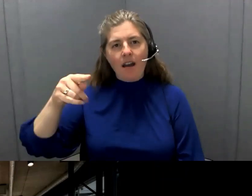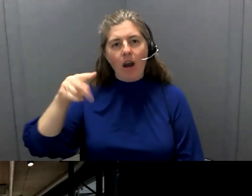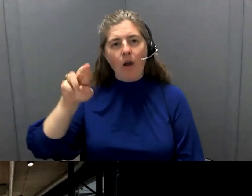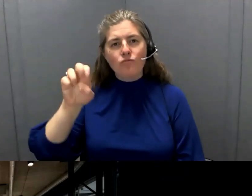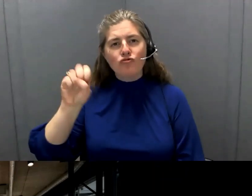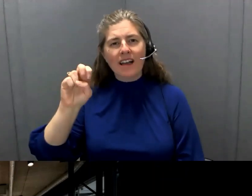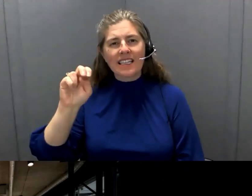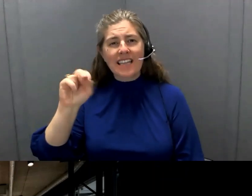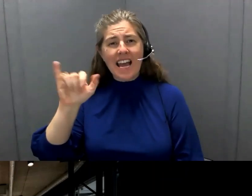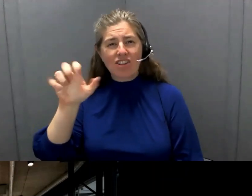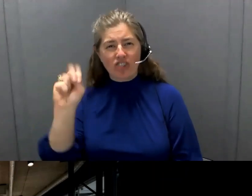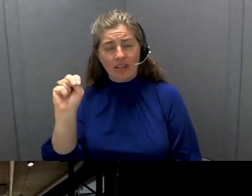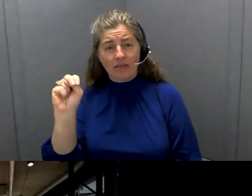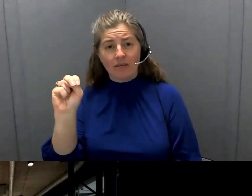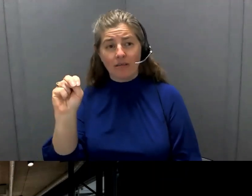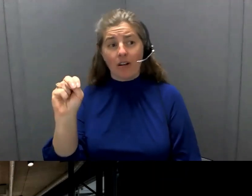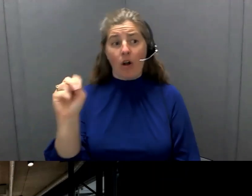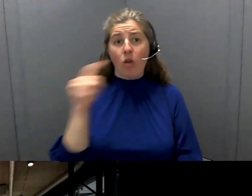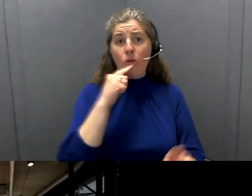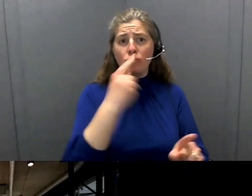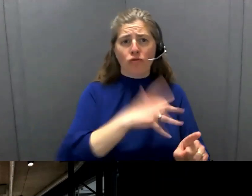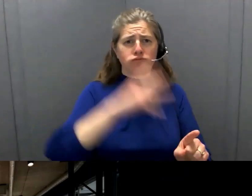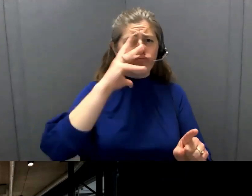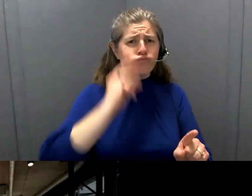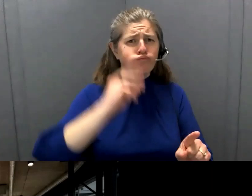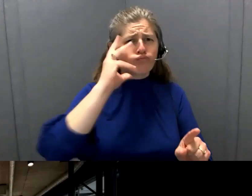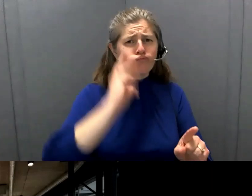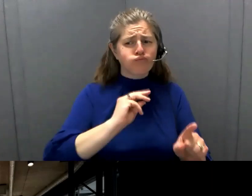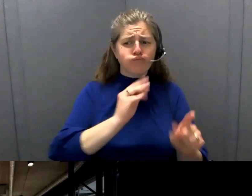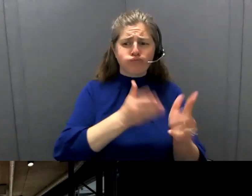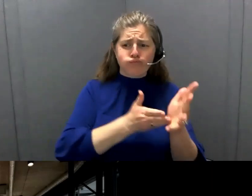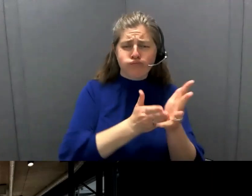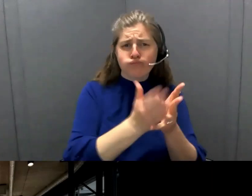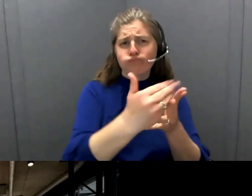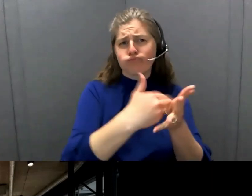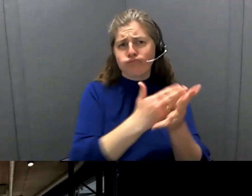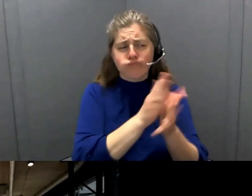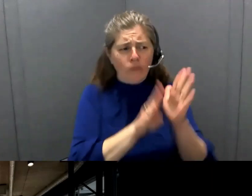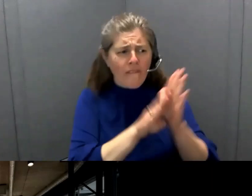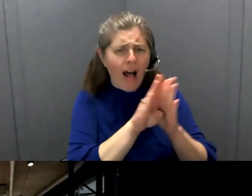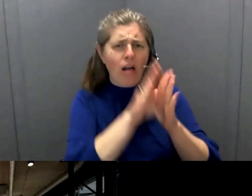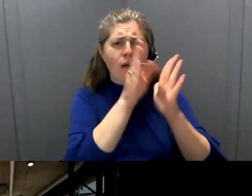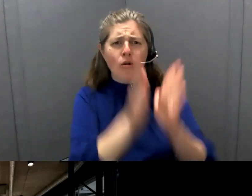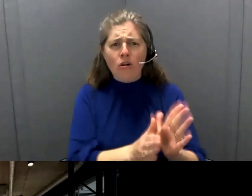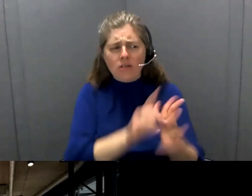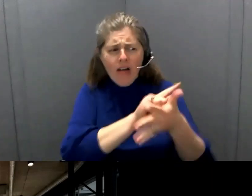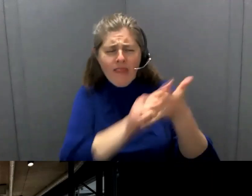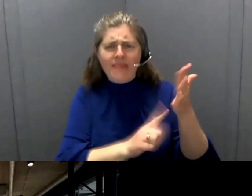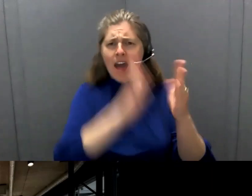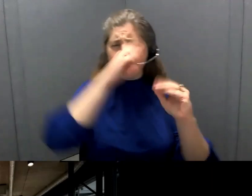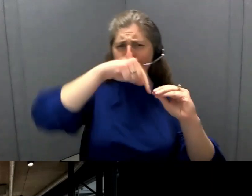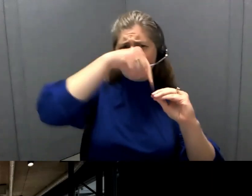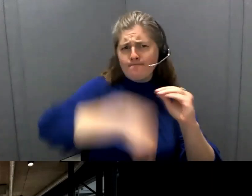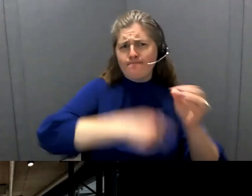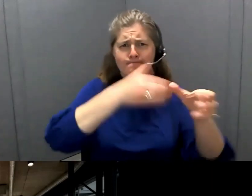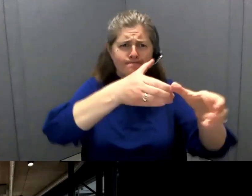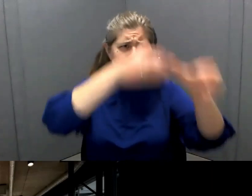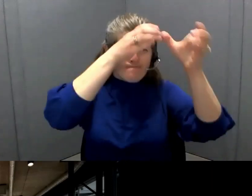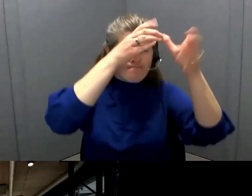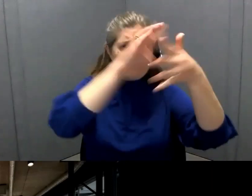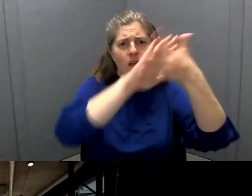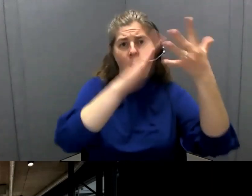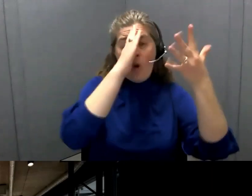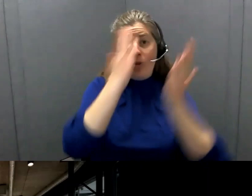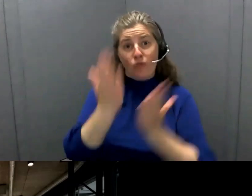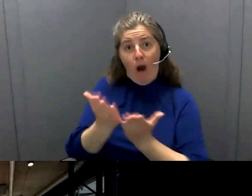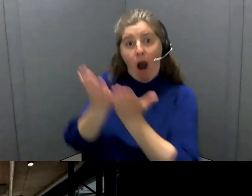to have those who have lived and walked in that experience, the developers of the product and what it's going to offer to